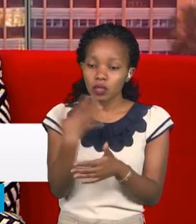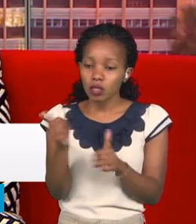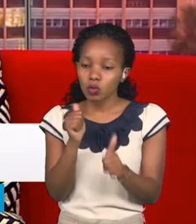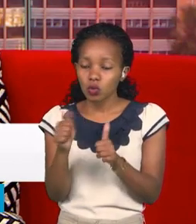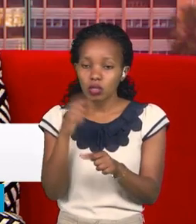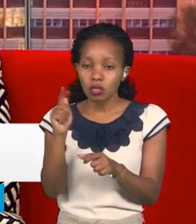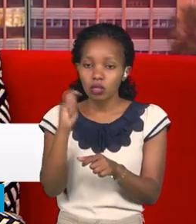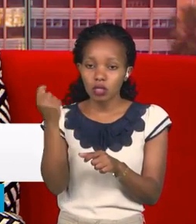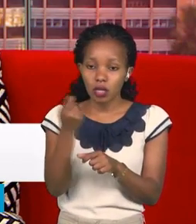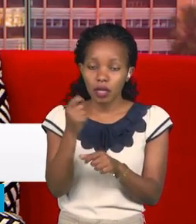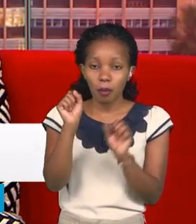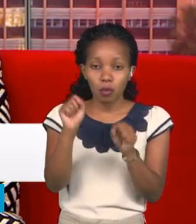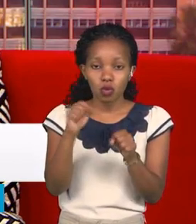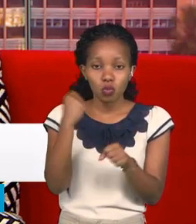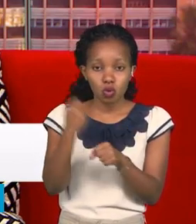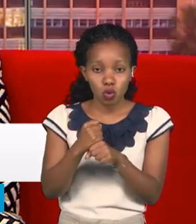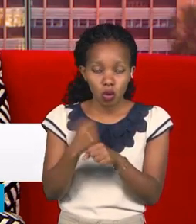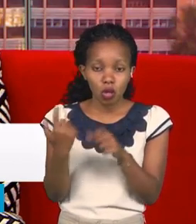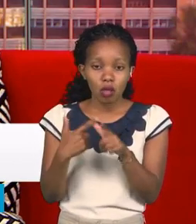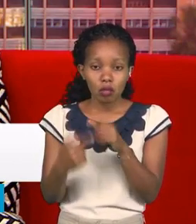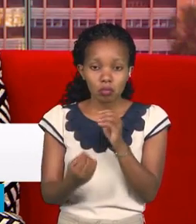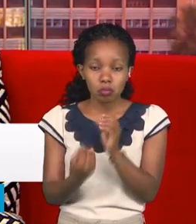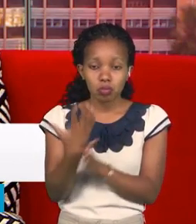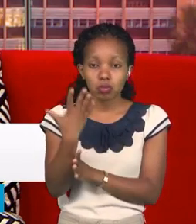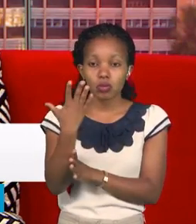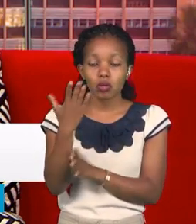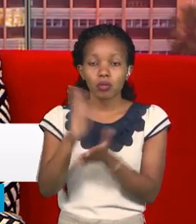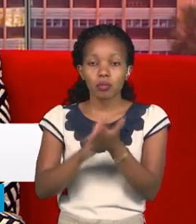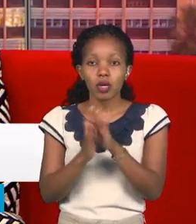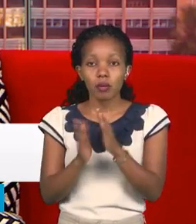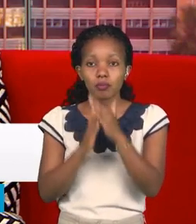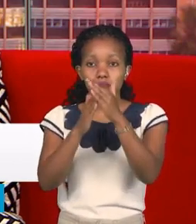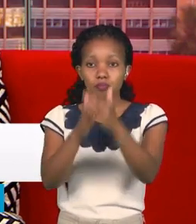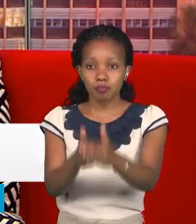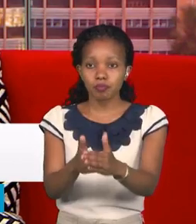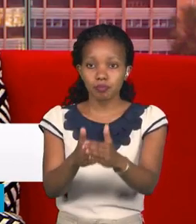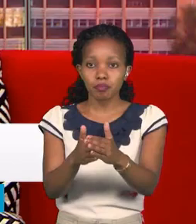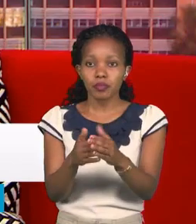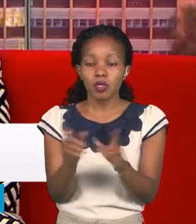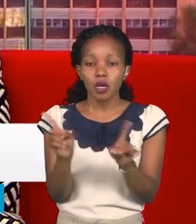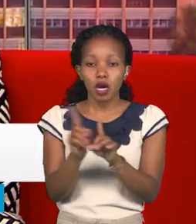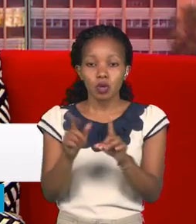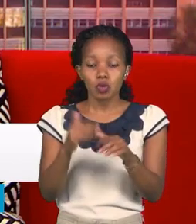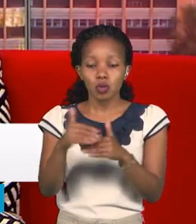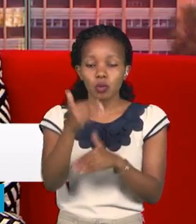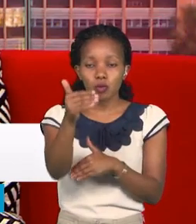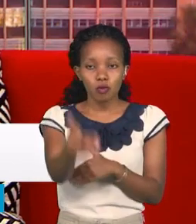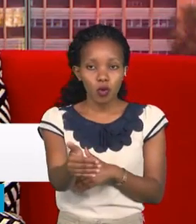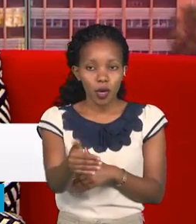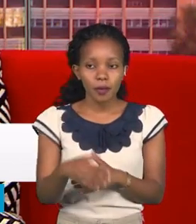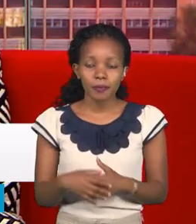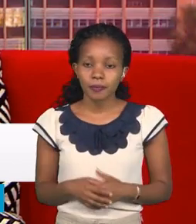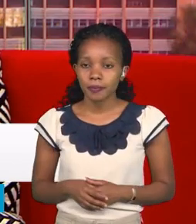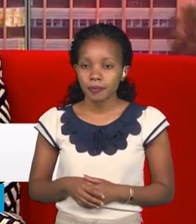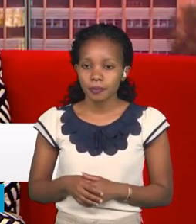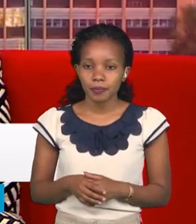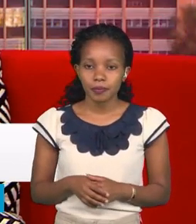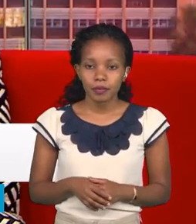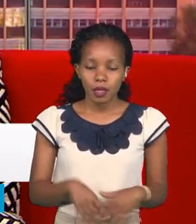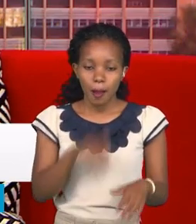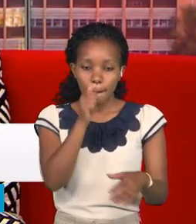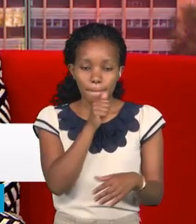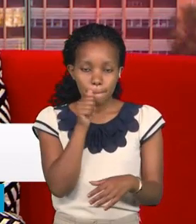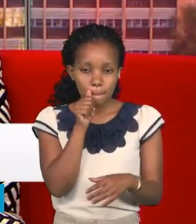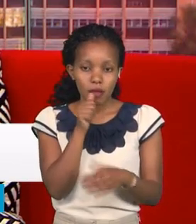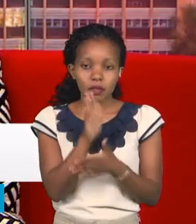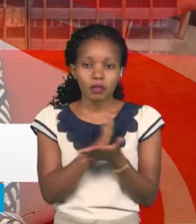fast track its growth and to, you know, to be there in the league and then leave behind the countries also and then move forward. Now, how can private sector